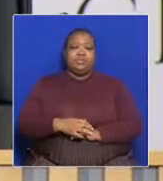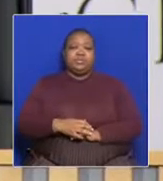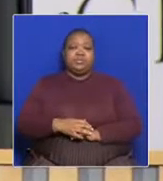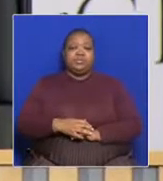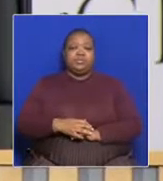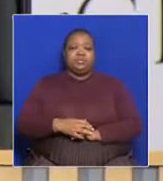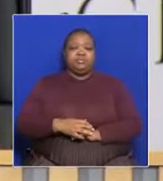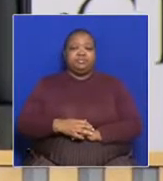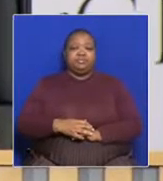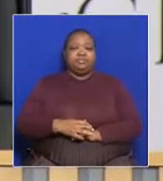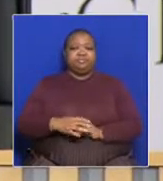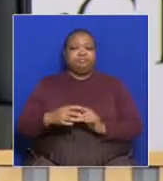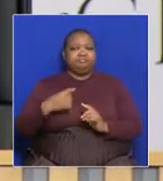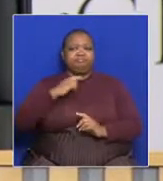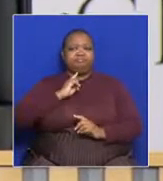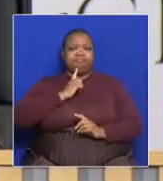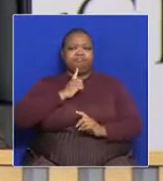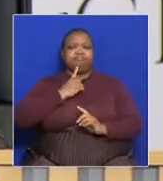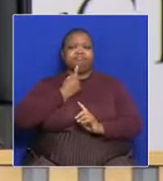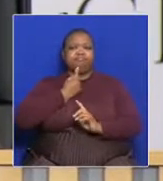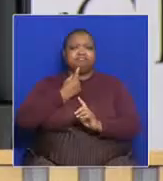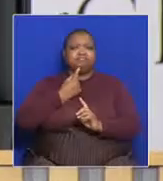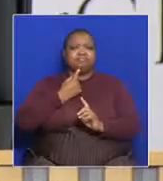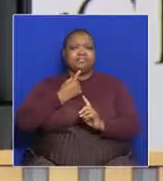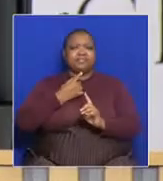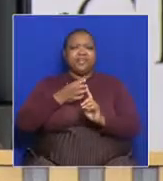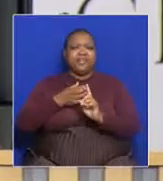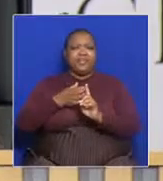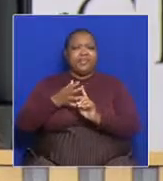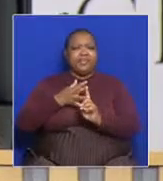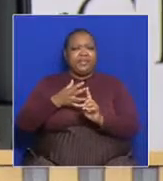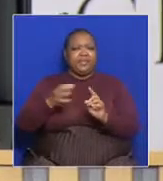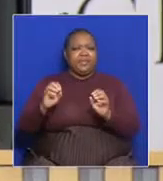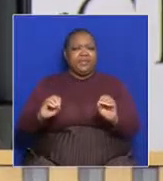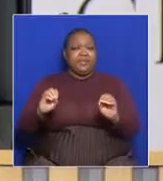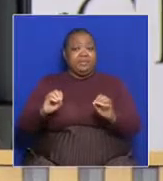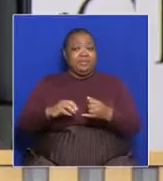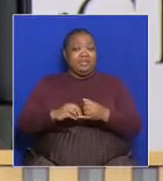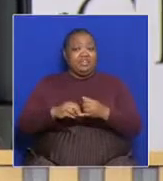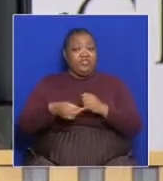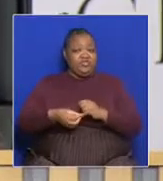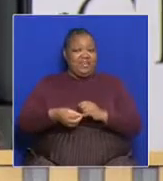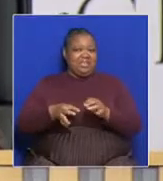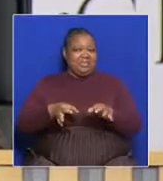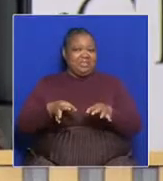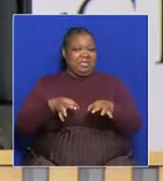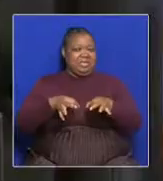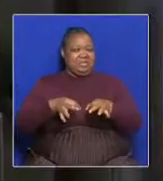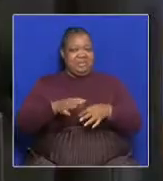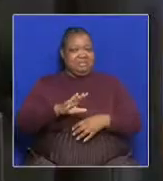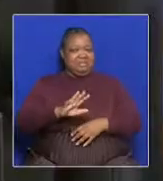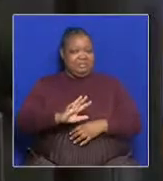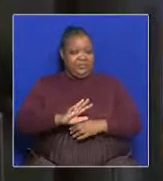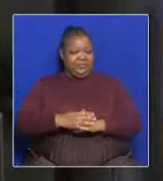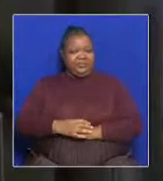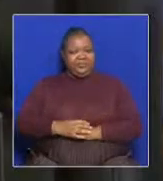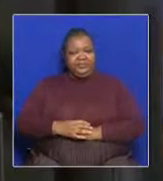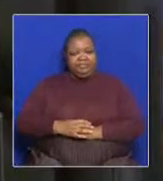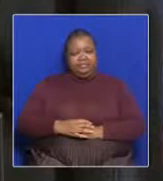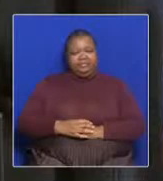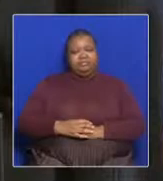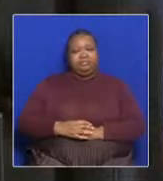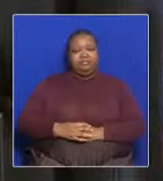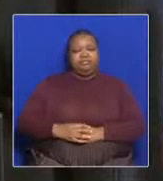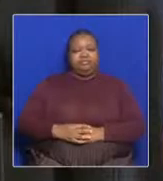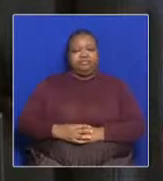intended. And it may look like that, and I'm going to try and justify why I say that. I was the